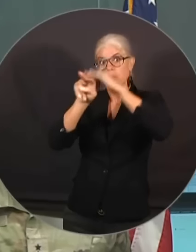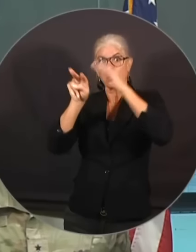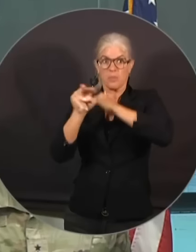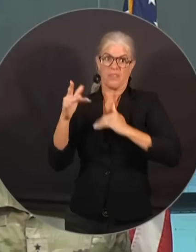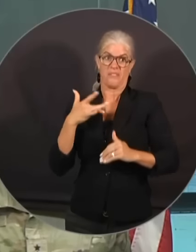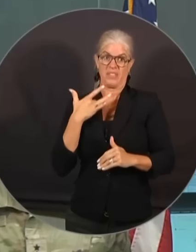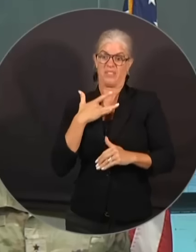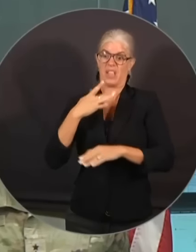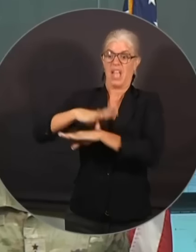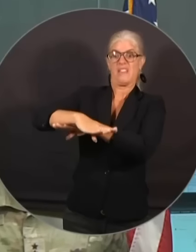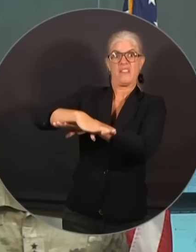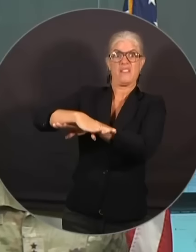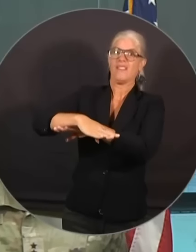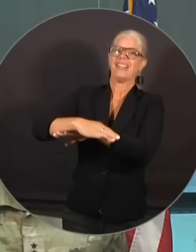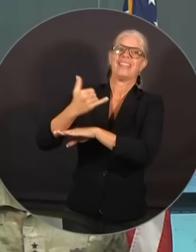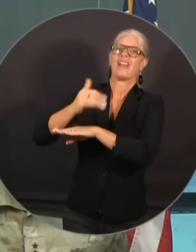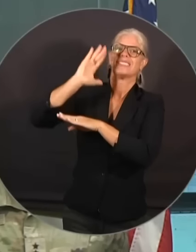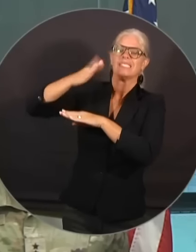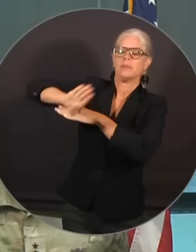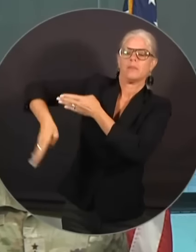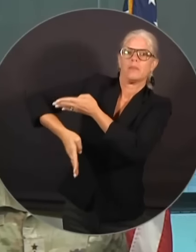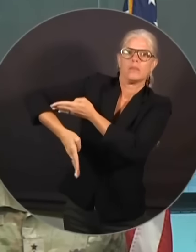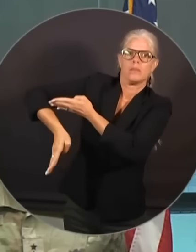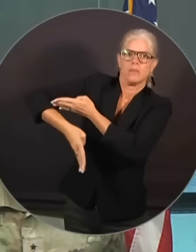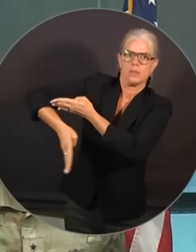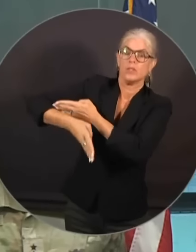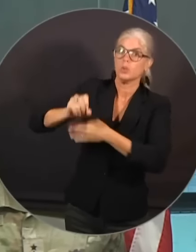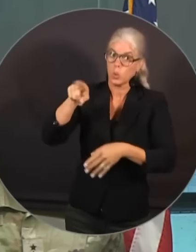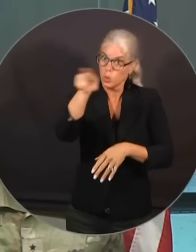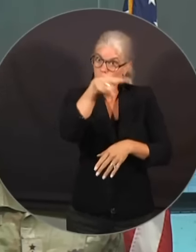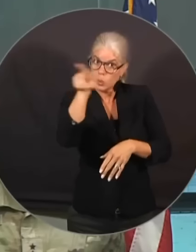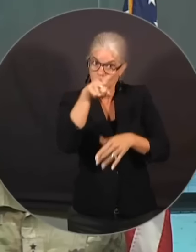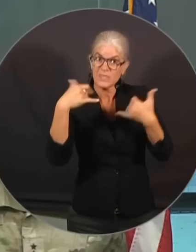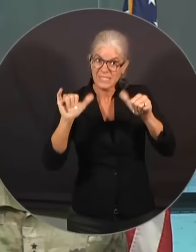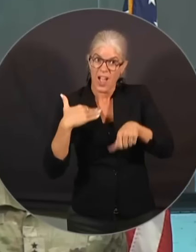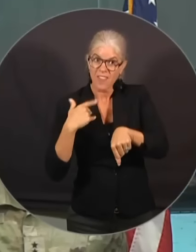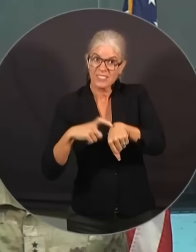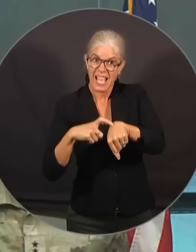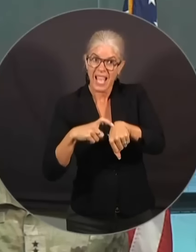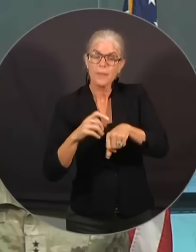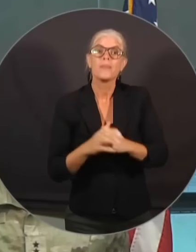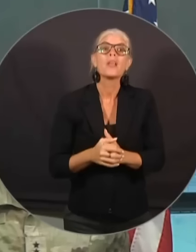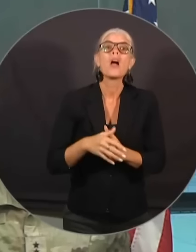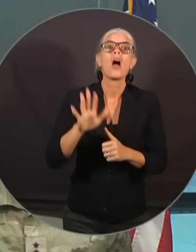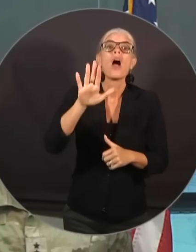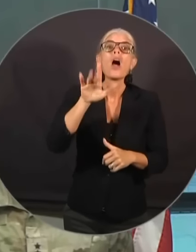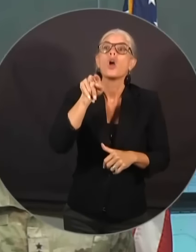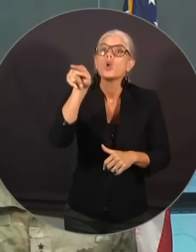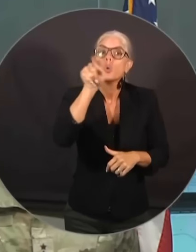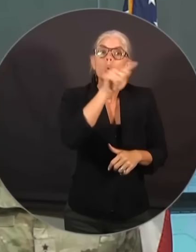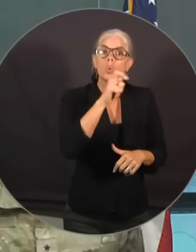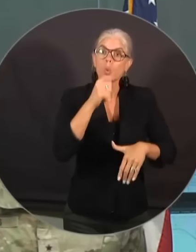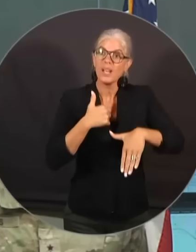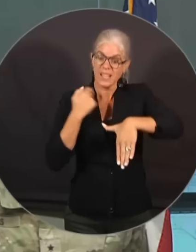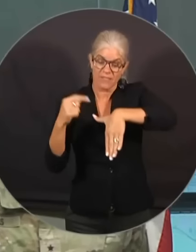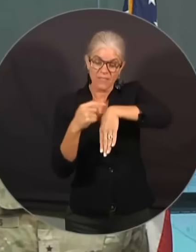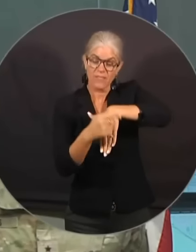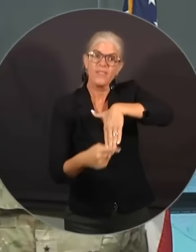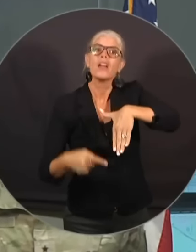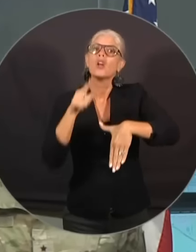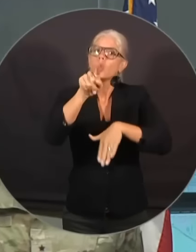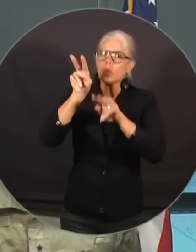Big Bend areas, you still have time. Now, in other parts of Florida, listen to your emergency managers. I know Pinellas County said last